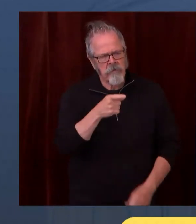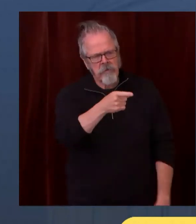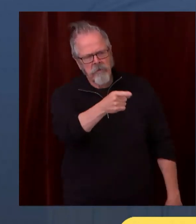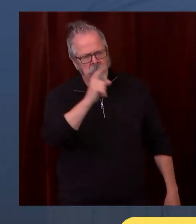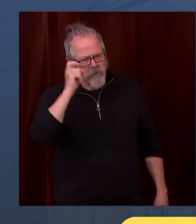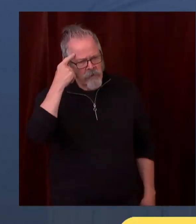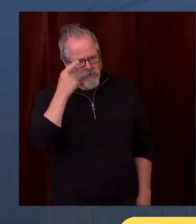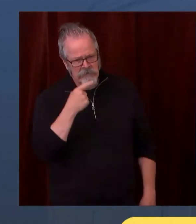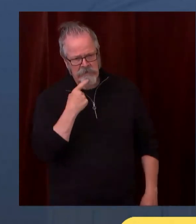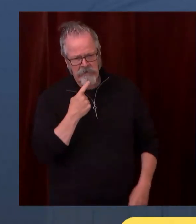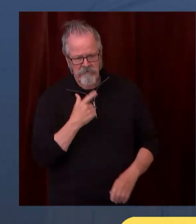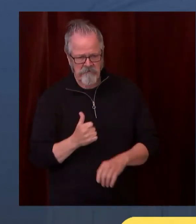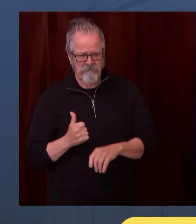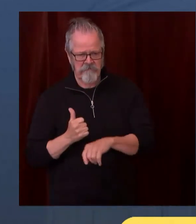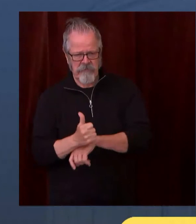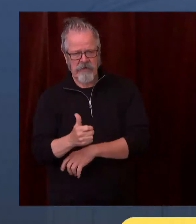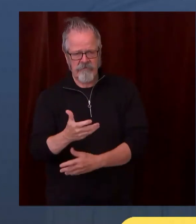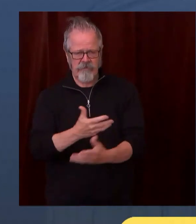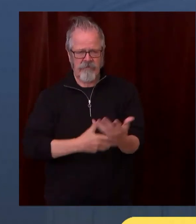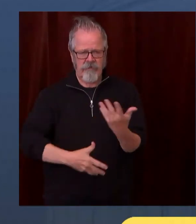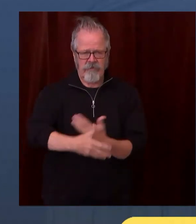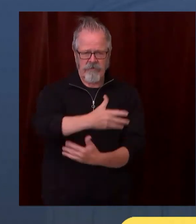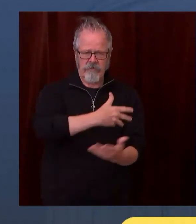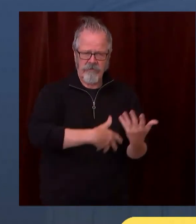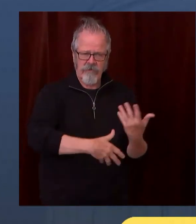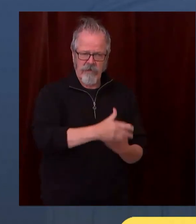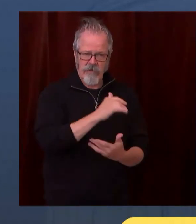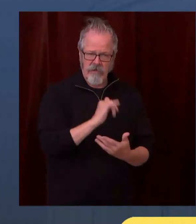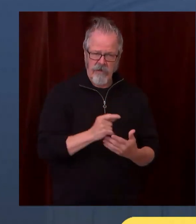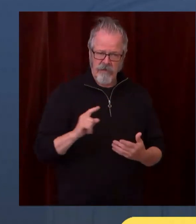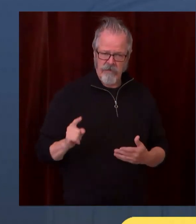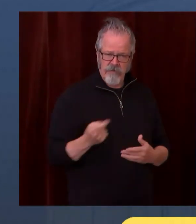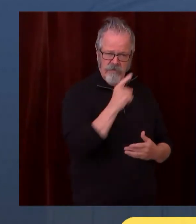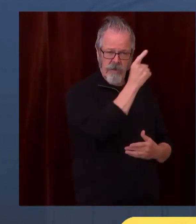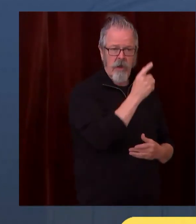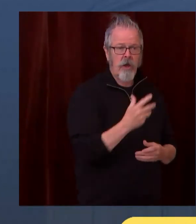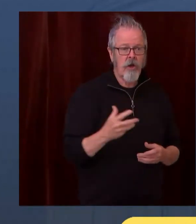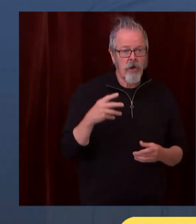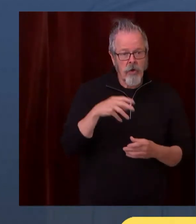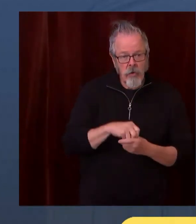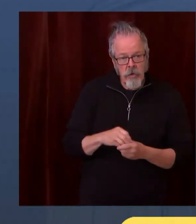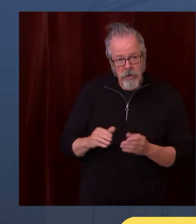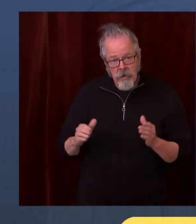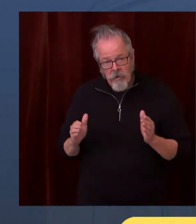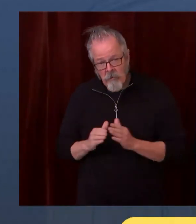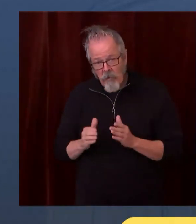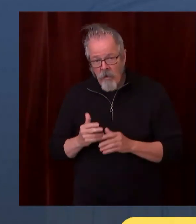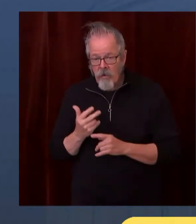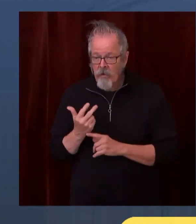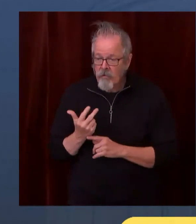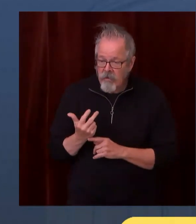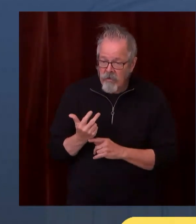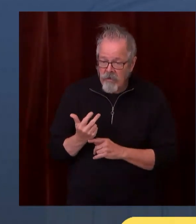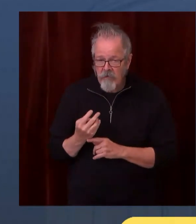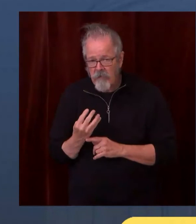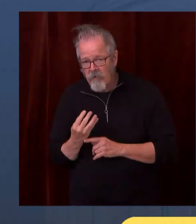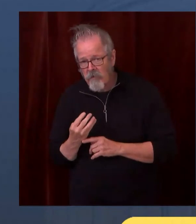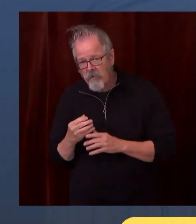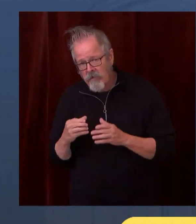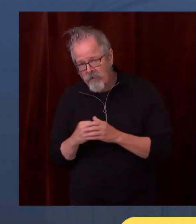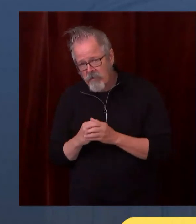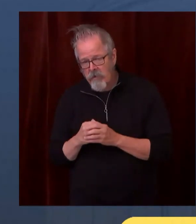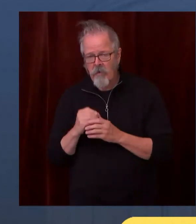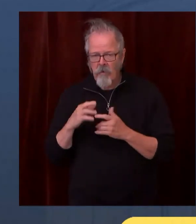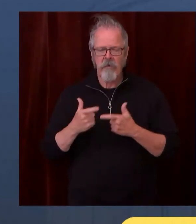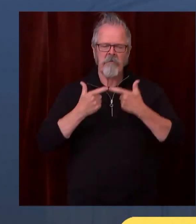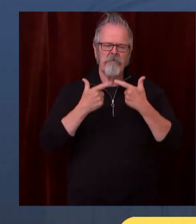more of large social gatherings, or do you think smaller social gatherings are still having a significant role in the spread?